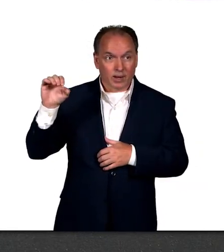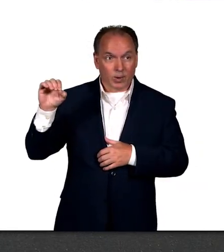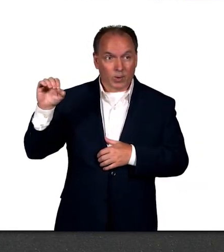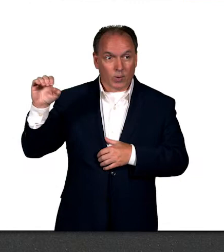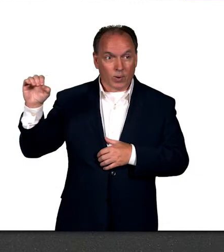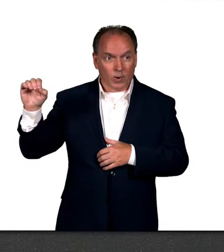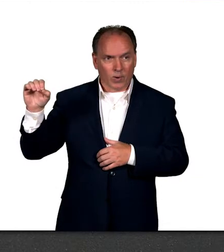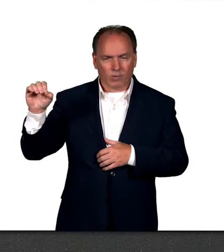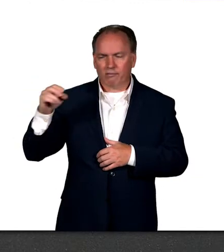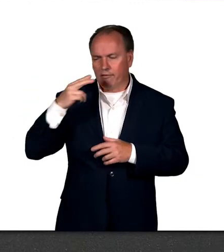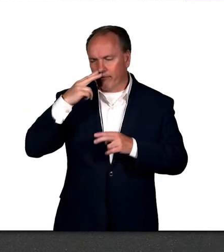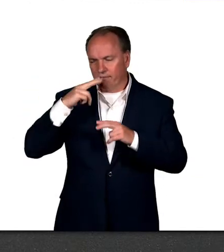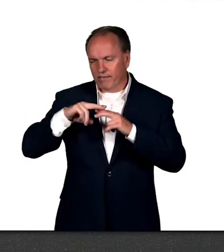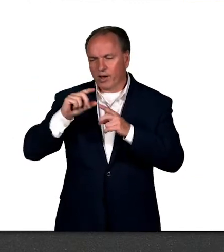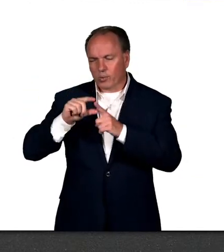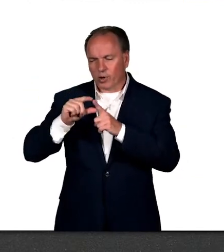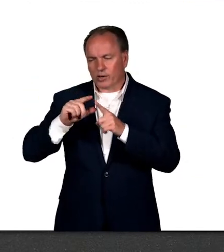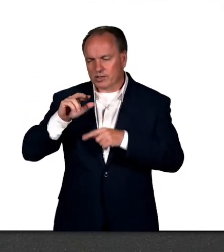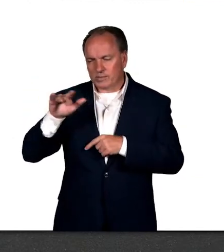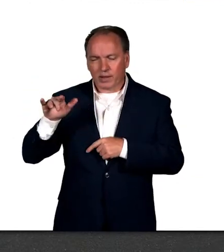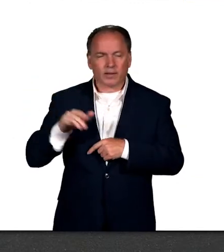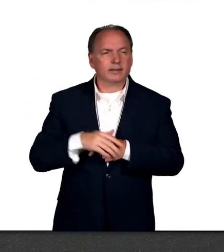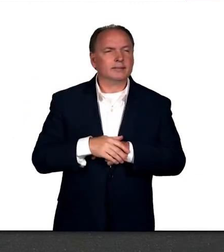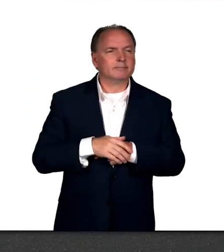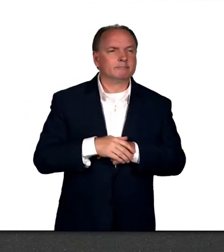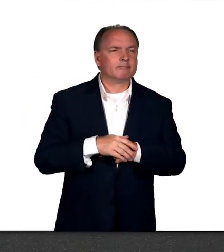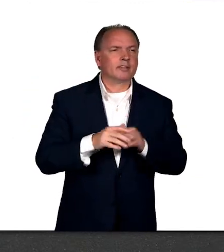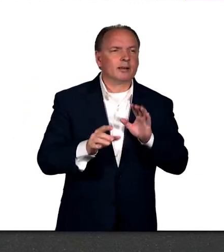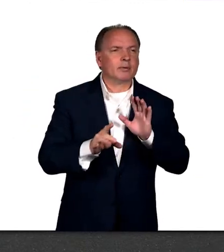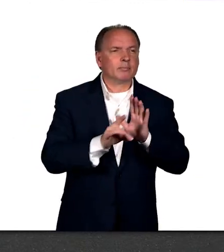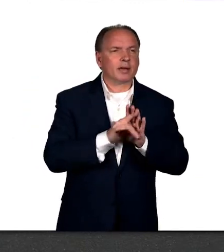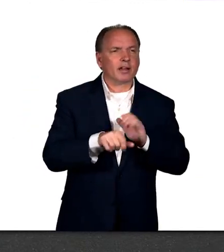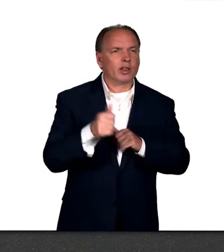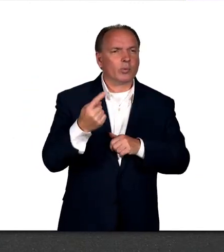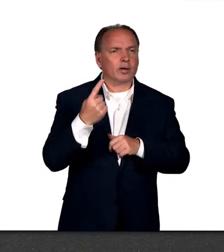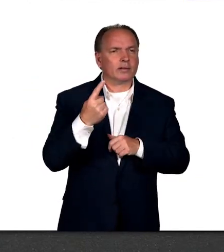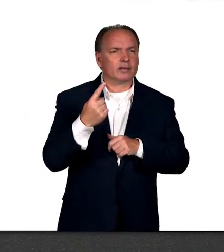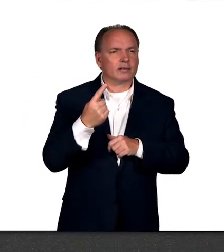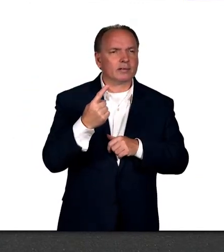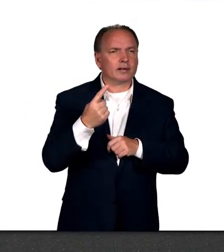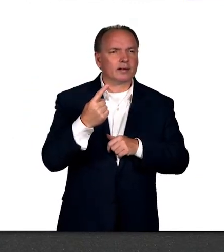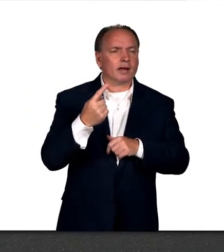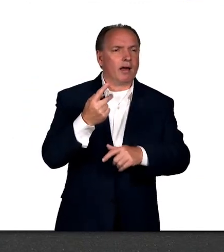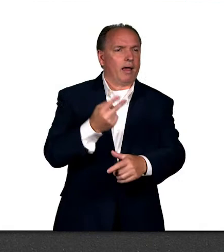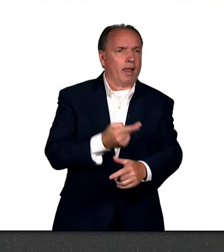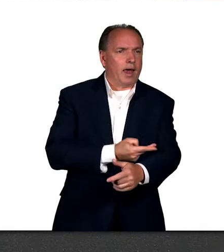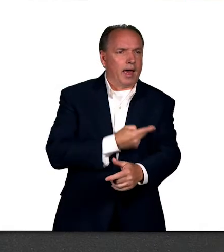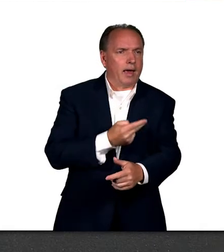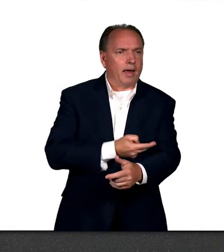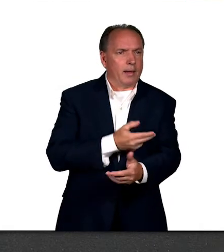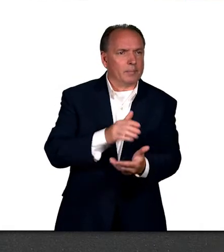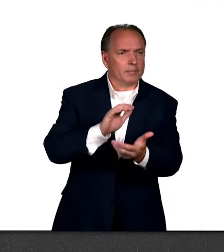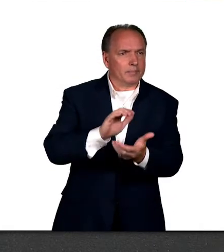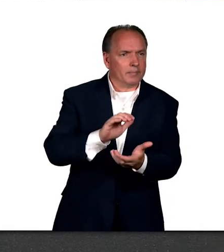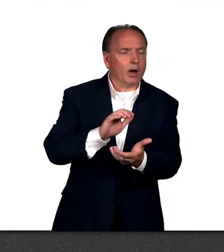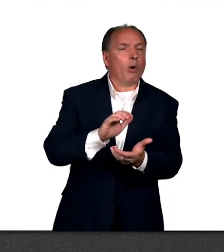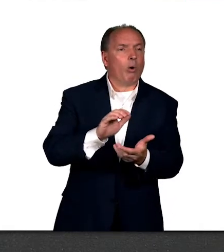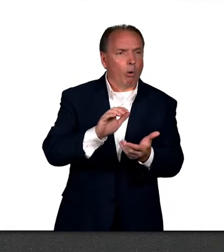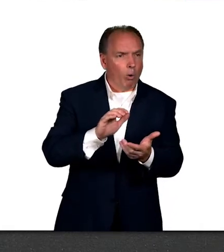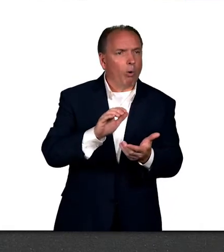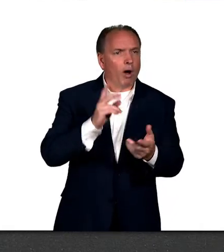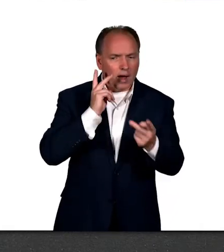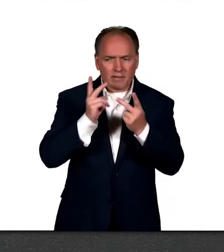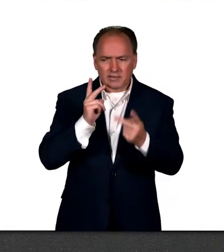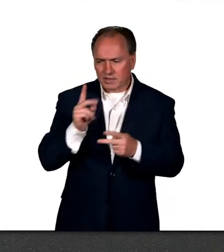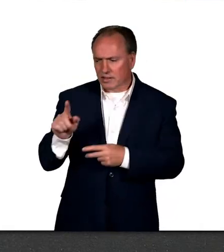Z-O-O. That's a fun word to spell. Let me choose another one. Lamb. A lamb. I have seen them